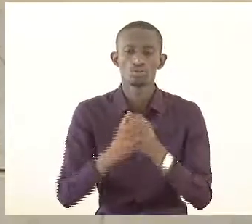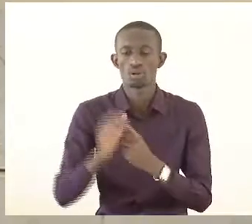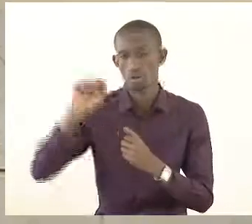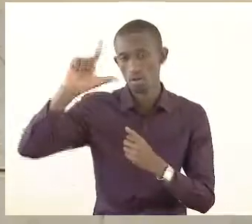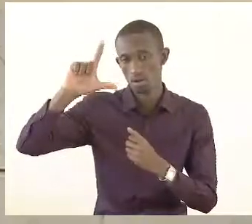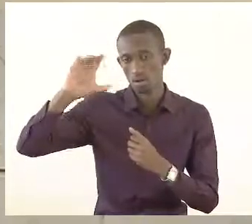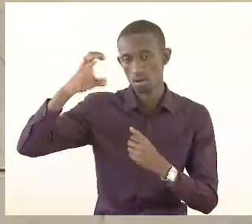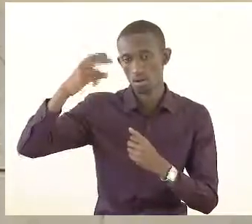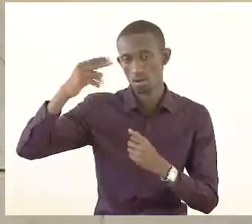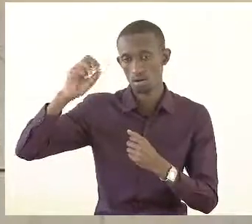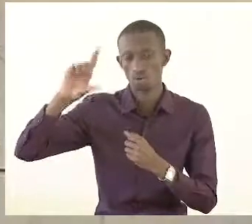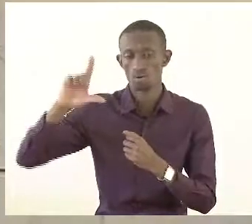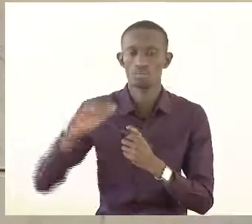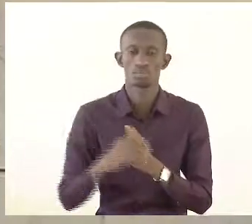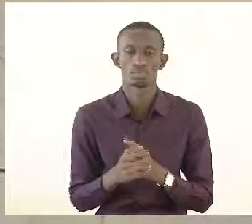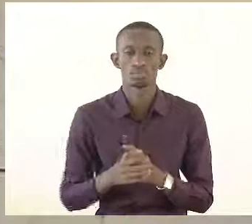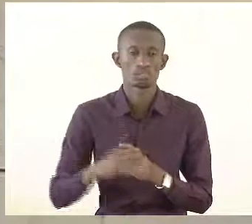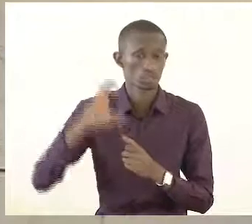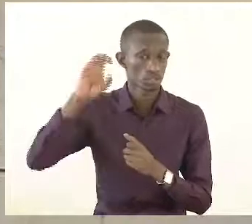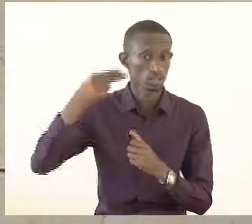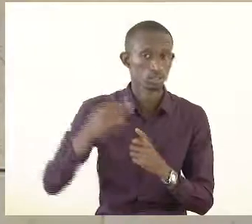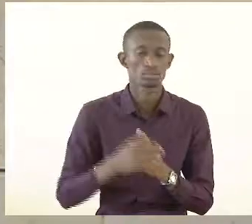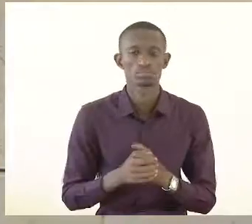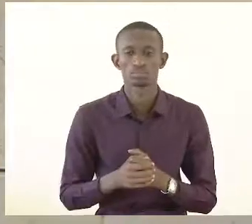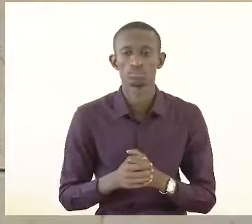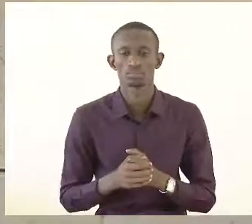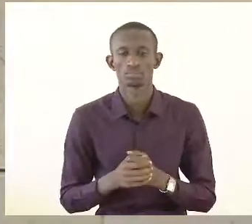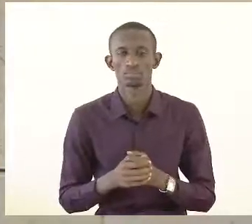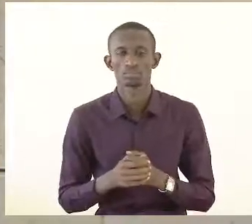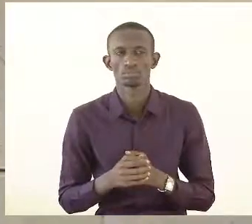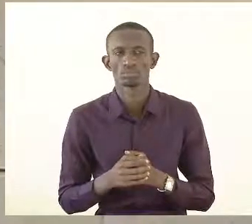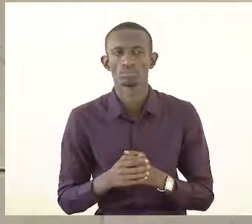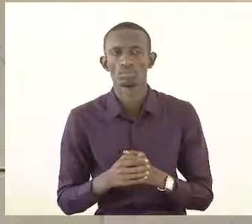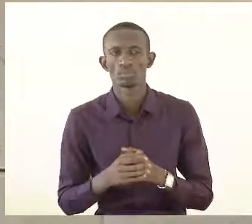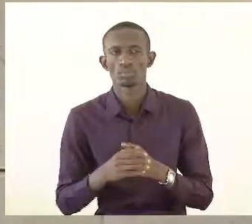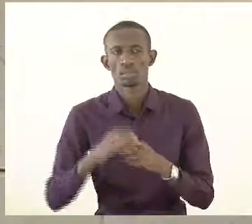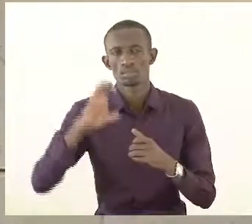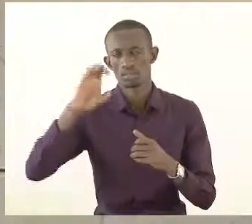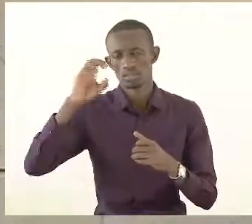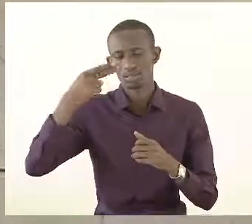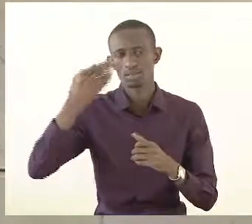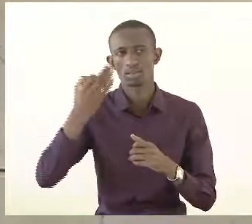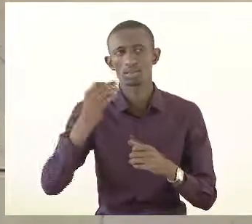CH3OH. And the alcohol we have here can be transformed into